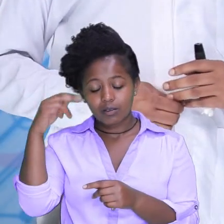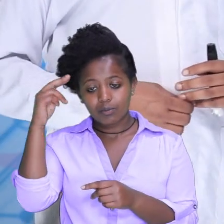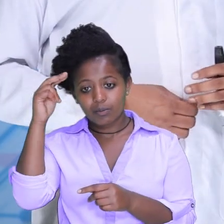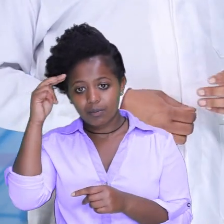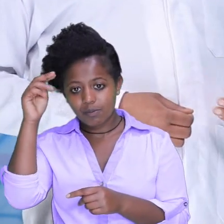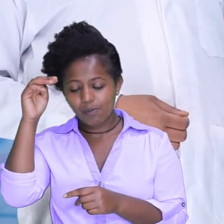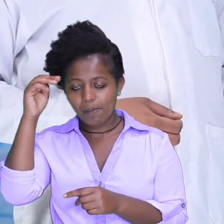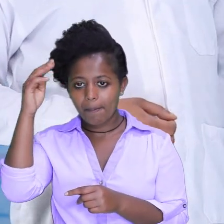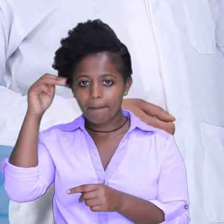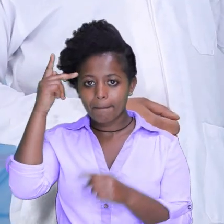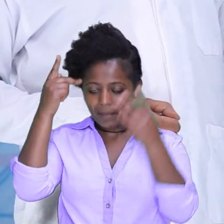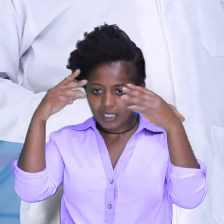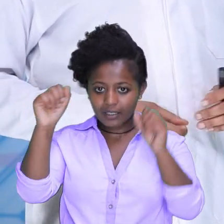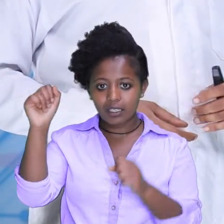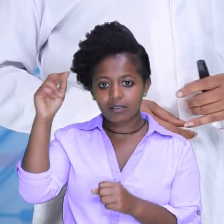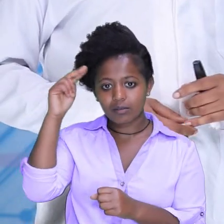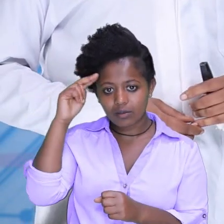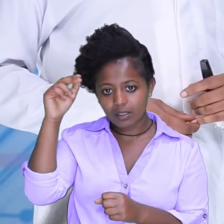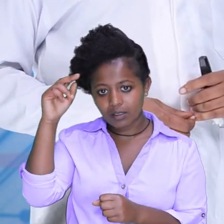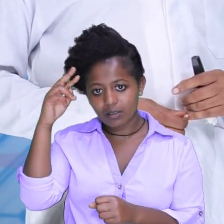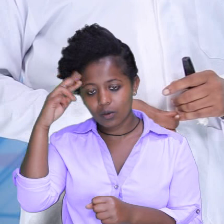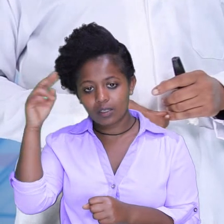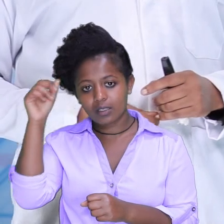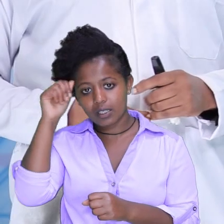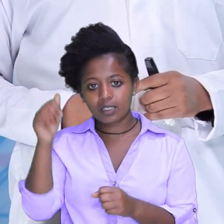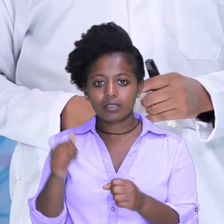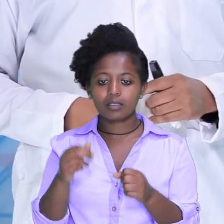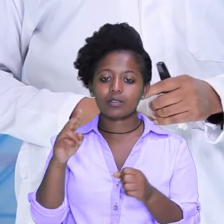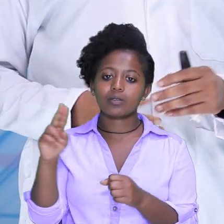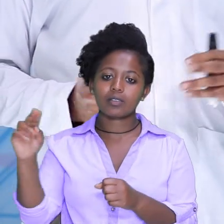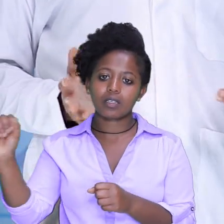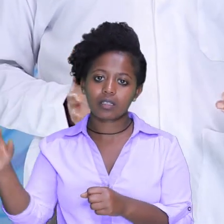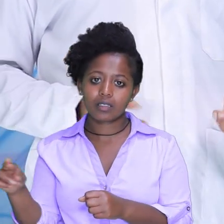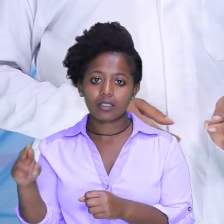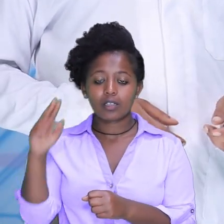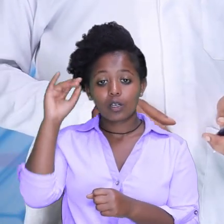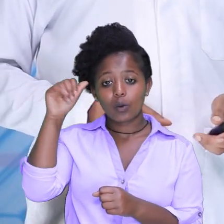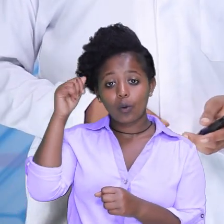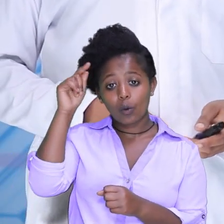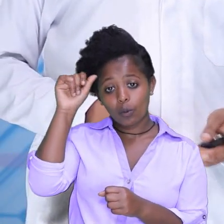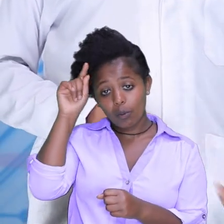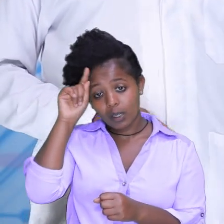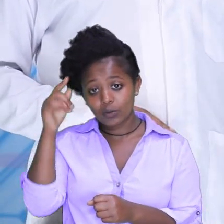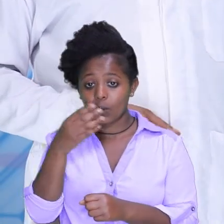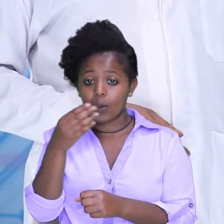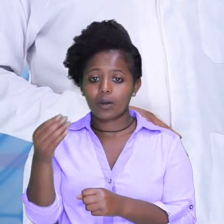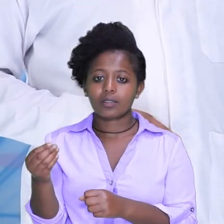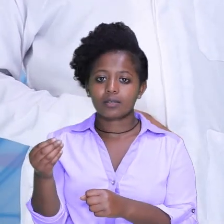Reagan of US and Mikhail Gorbachev of USSR. Gorbachev